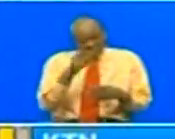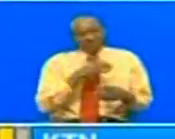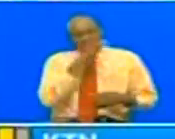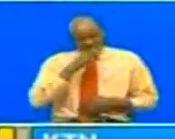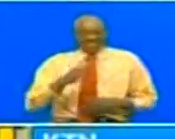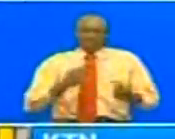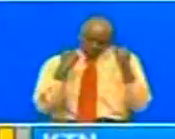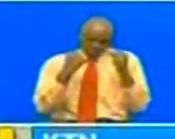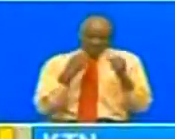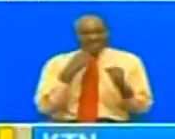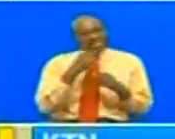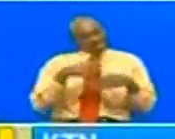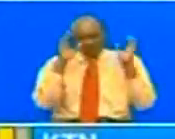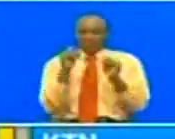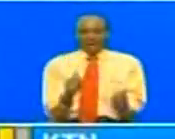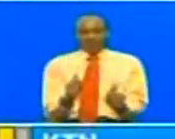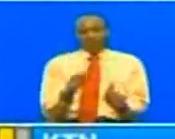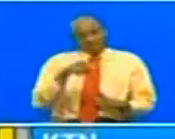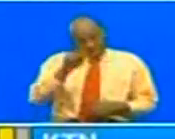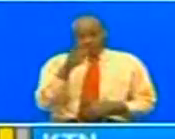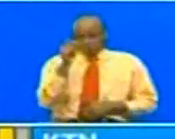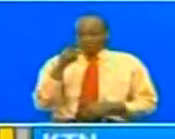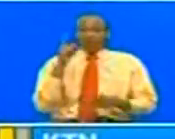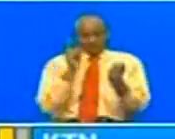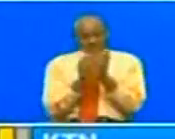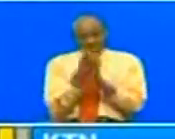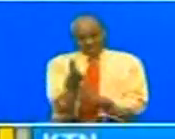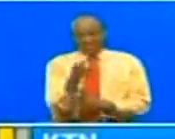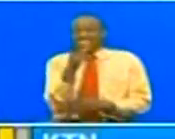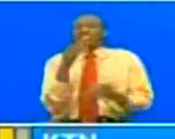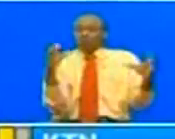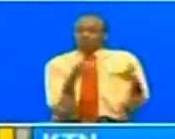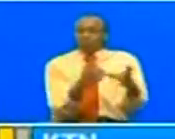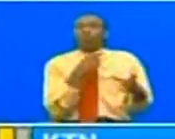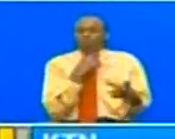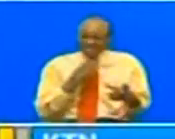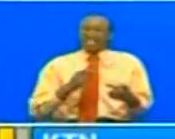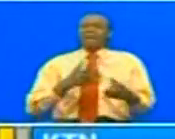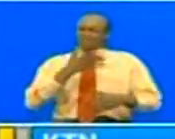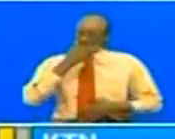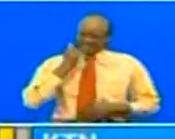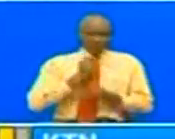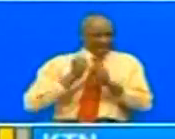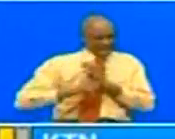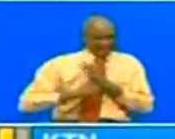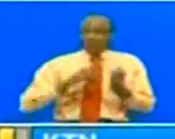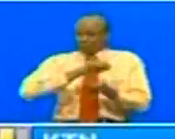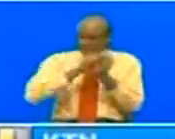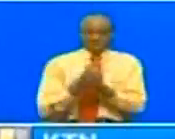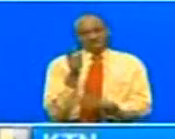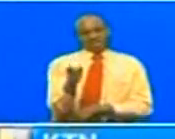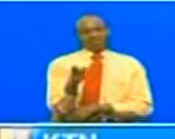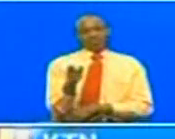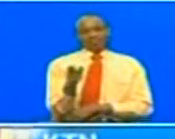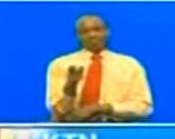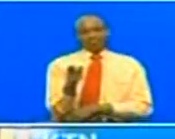in the youngsters' camp as they host Botswana this weekend. The youngsters are hoping to put their best foot forward as they seek to overturn the deficit. We've got